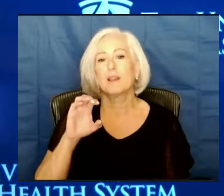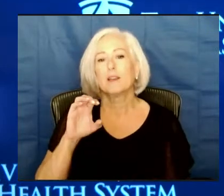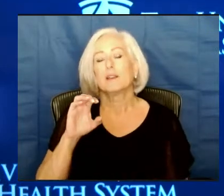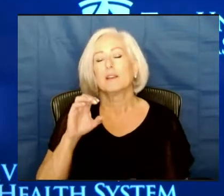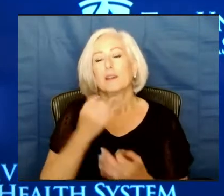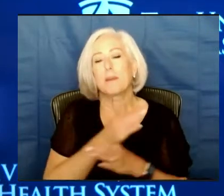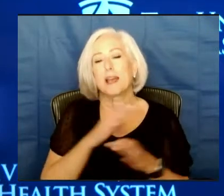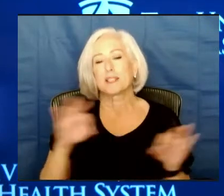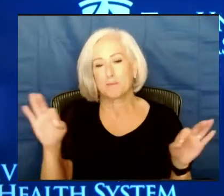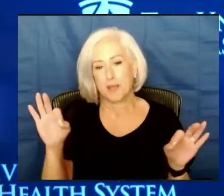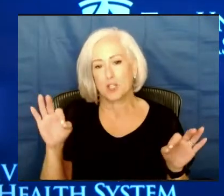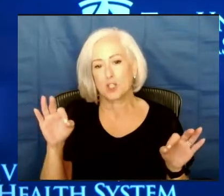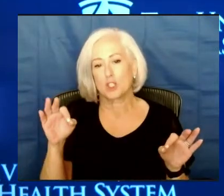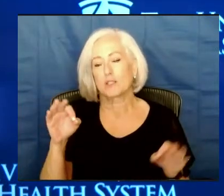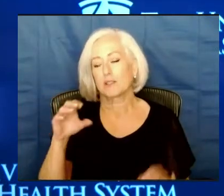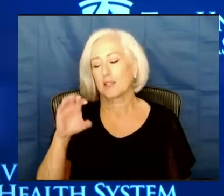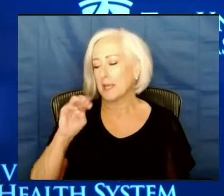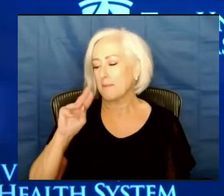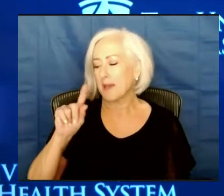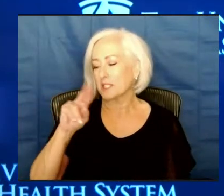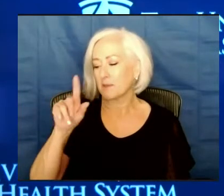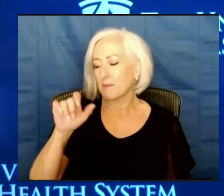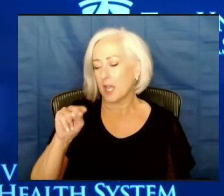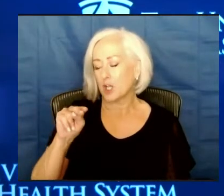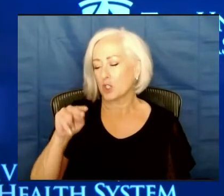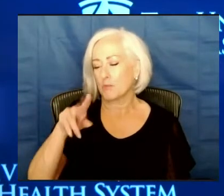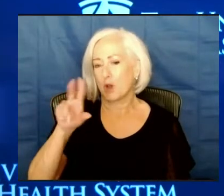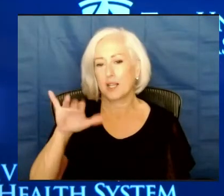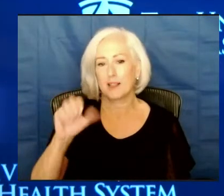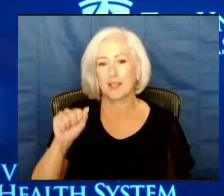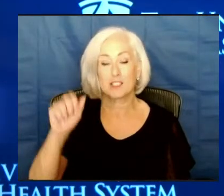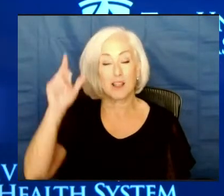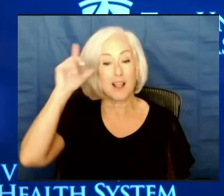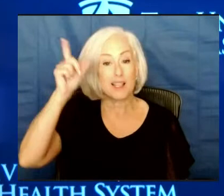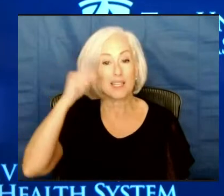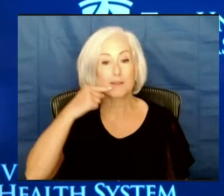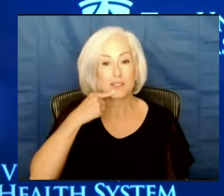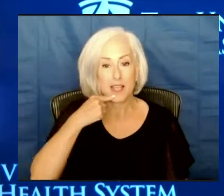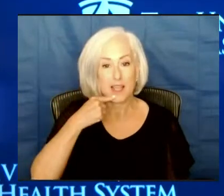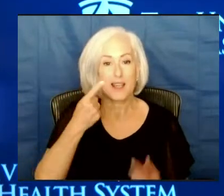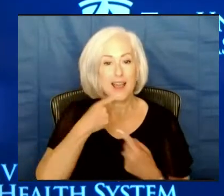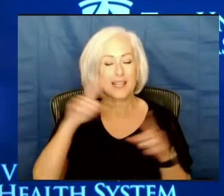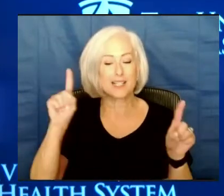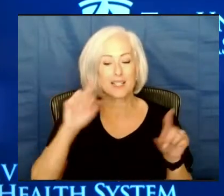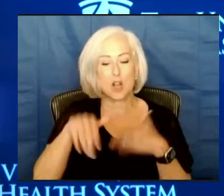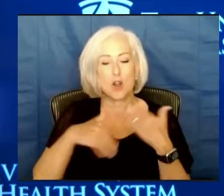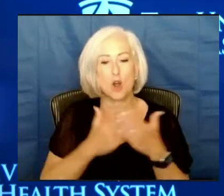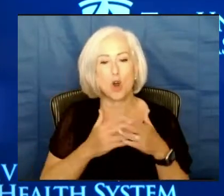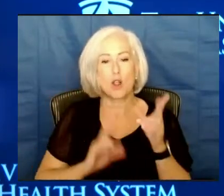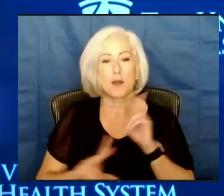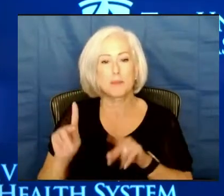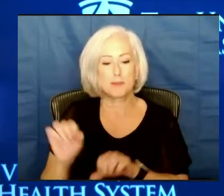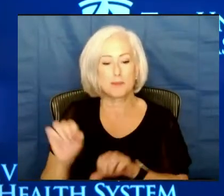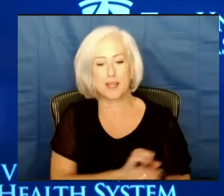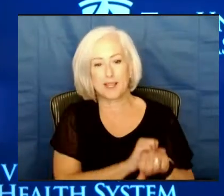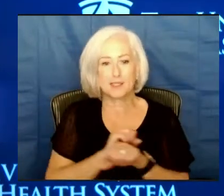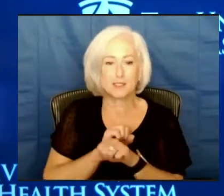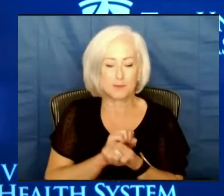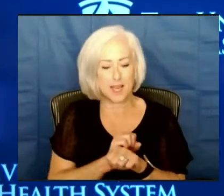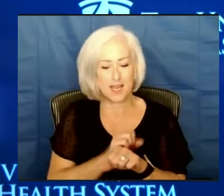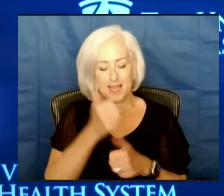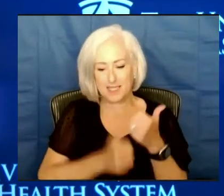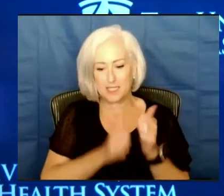is partly based. He says, Abraham Lincoln, I do order and declare that all persons held as slaves within said designated states and parts of